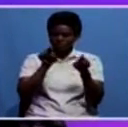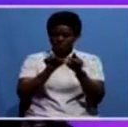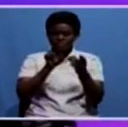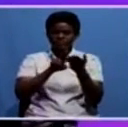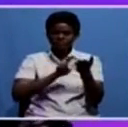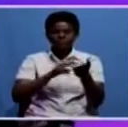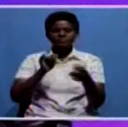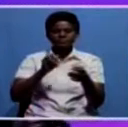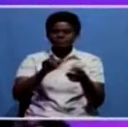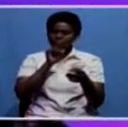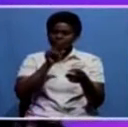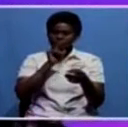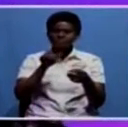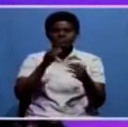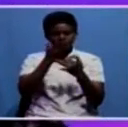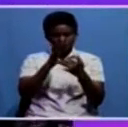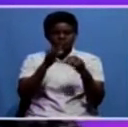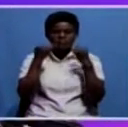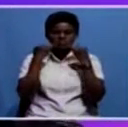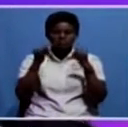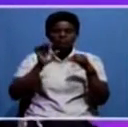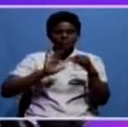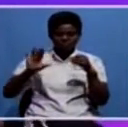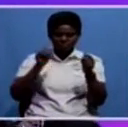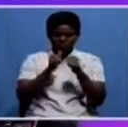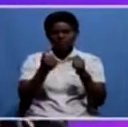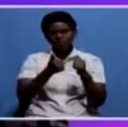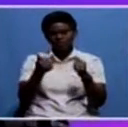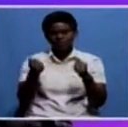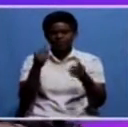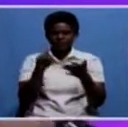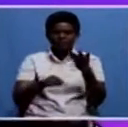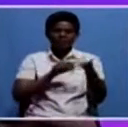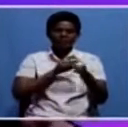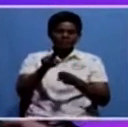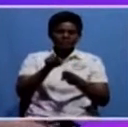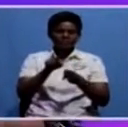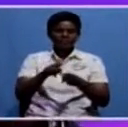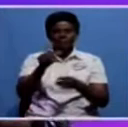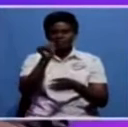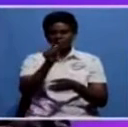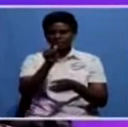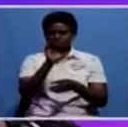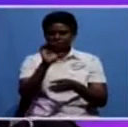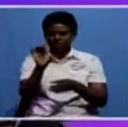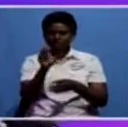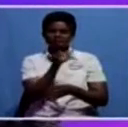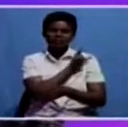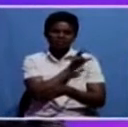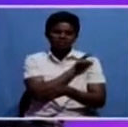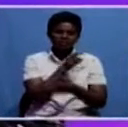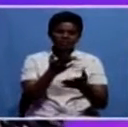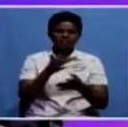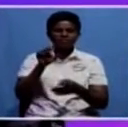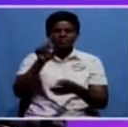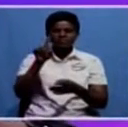law that they need to share that information with another set of professionals the anti-corruption, the police, the drug